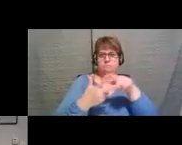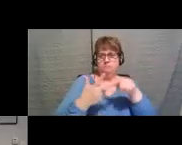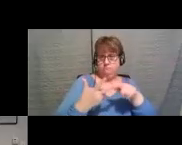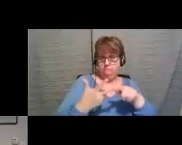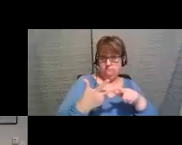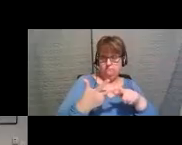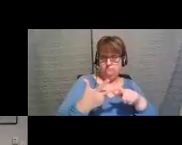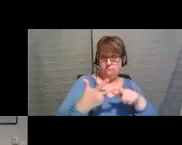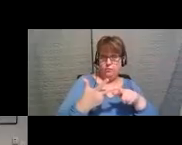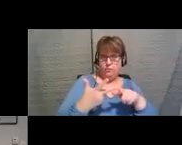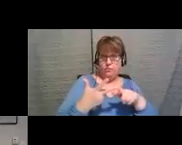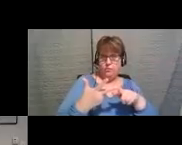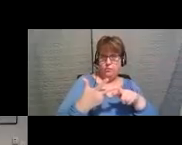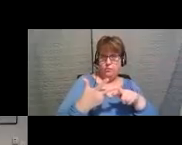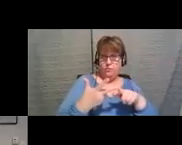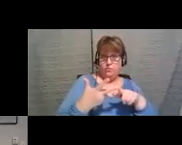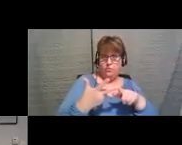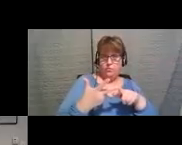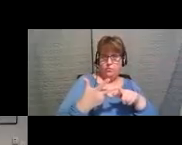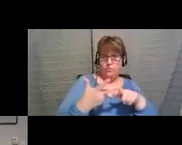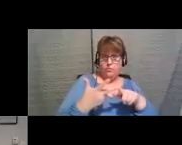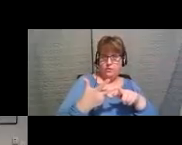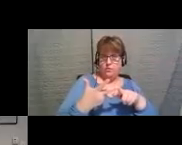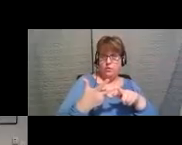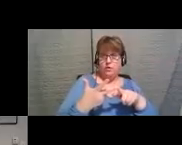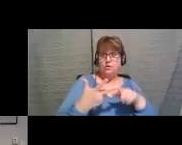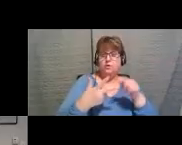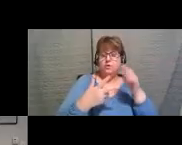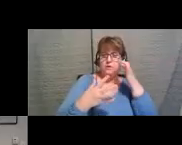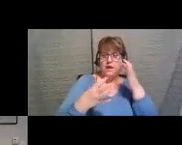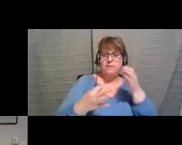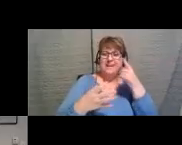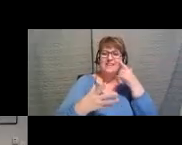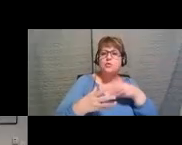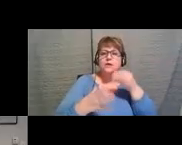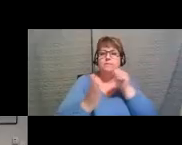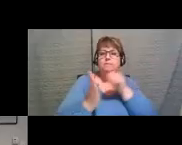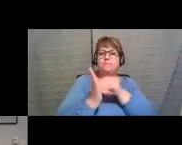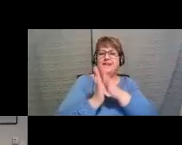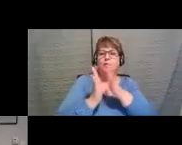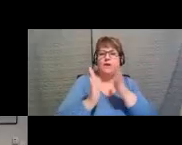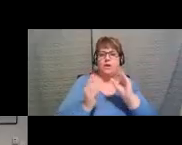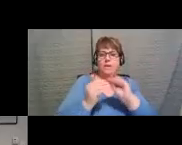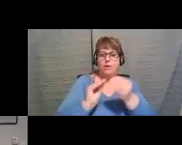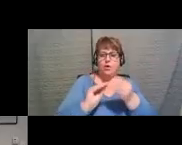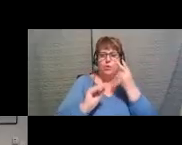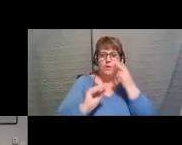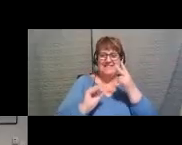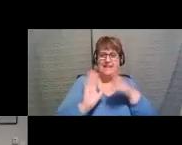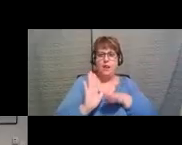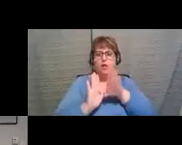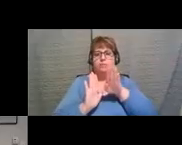3 parameters were chosen is because you can put a number on them easily, and you can watch them rise and